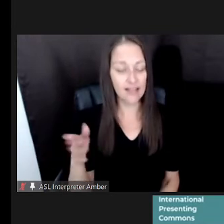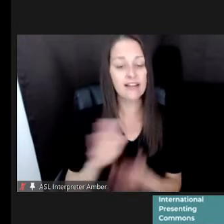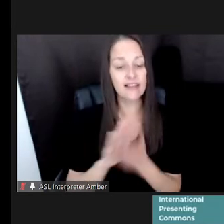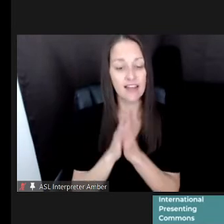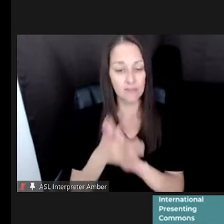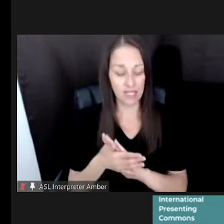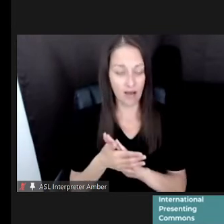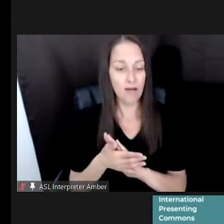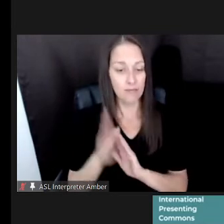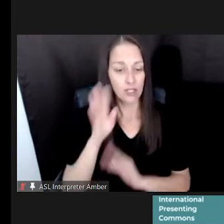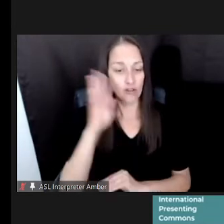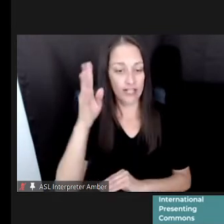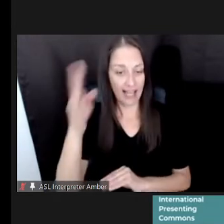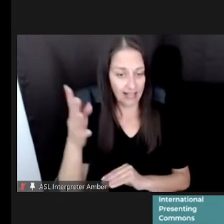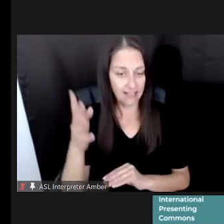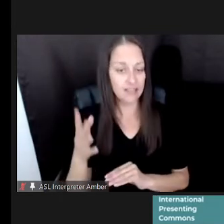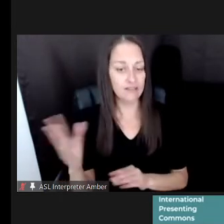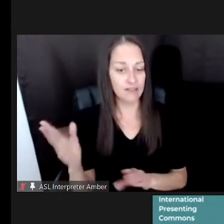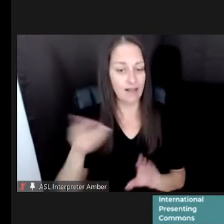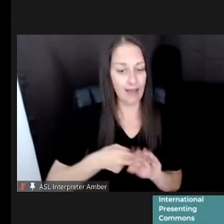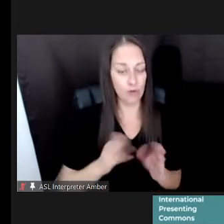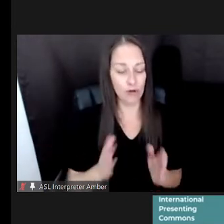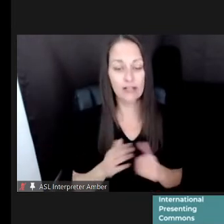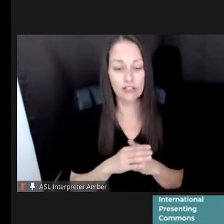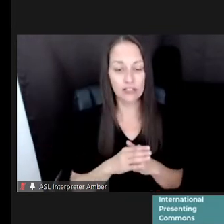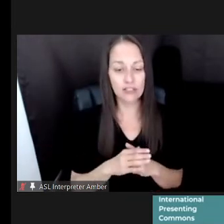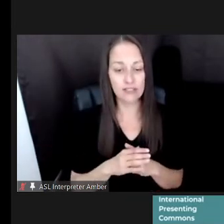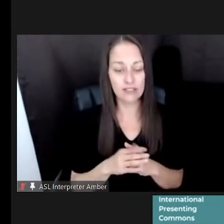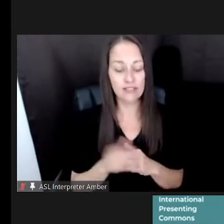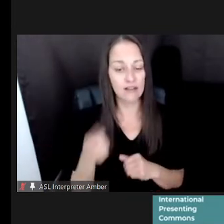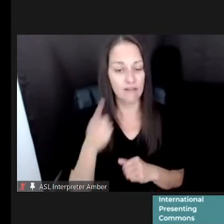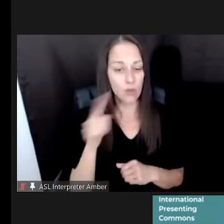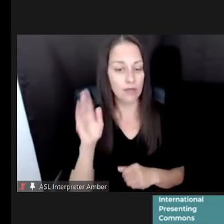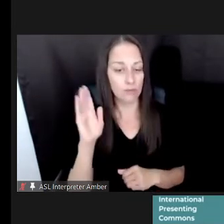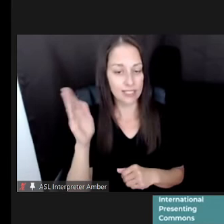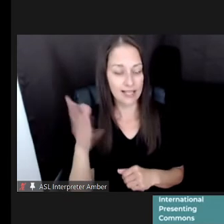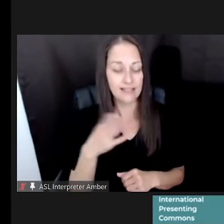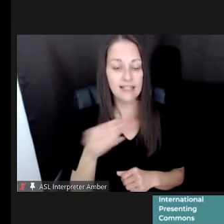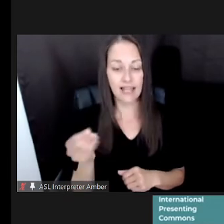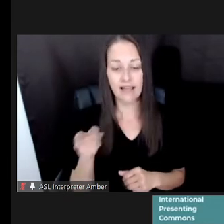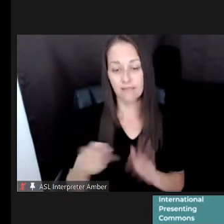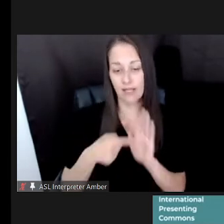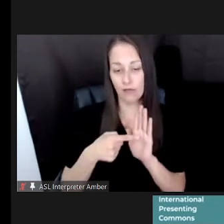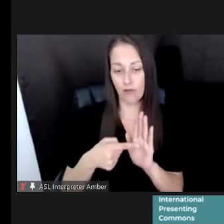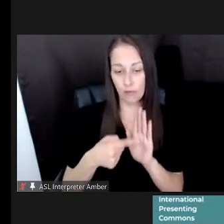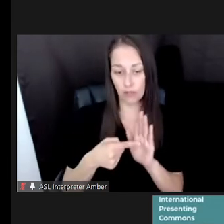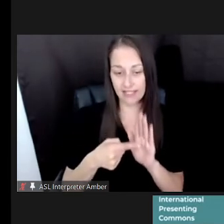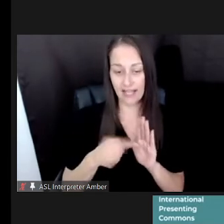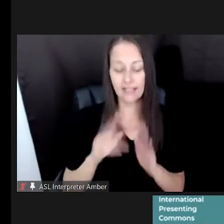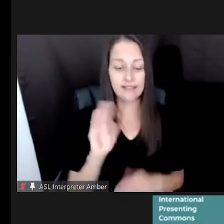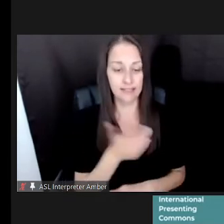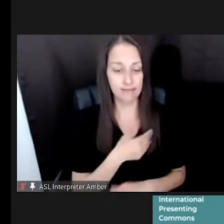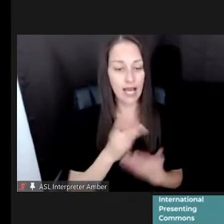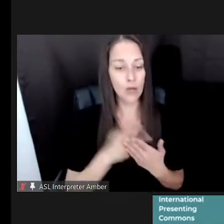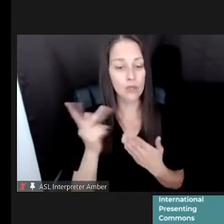also a presenting, but more of a, represents all of our programs as another co-equal